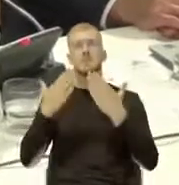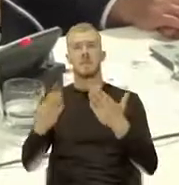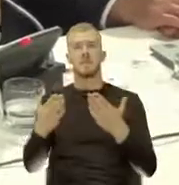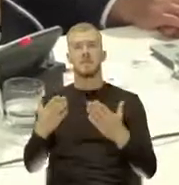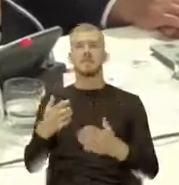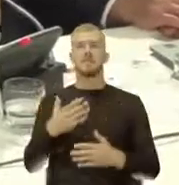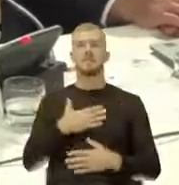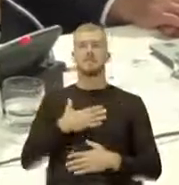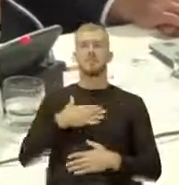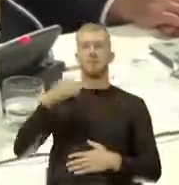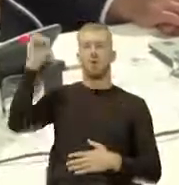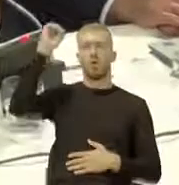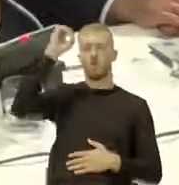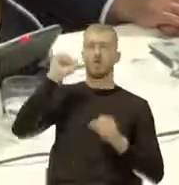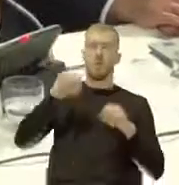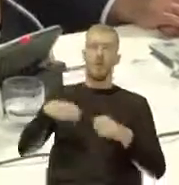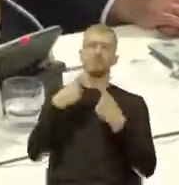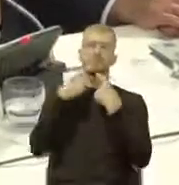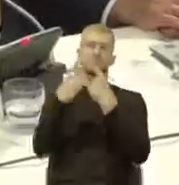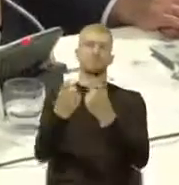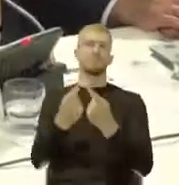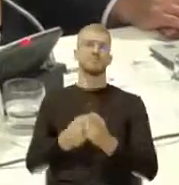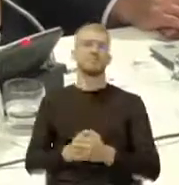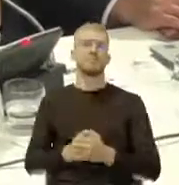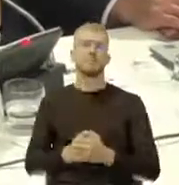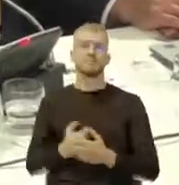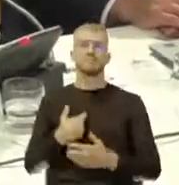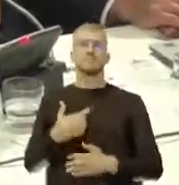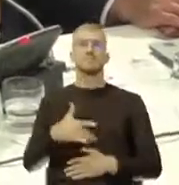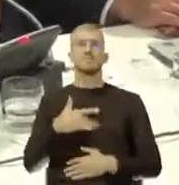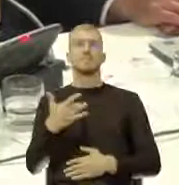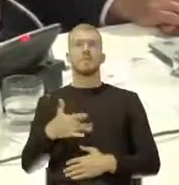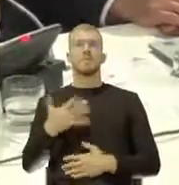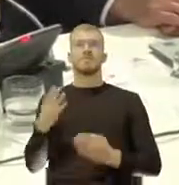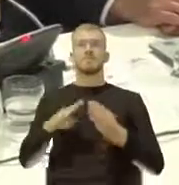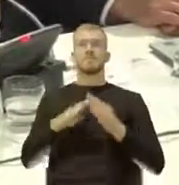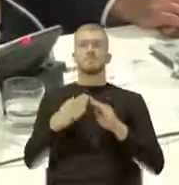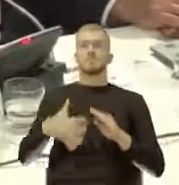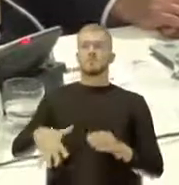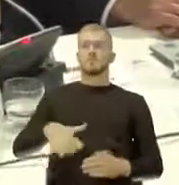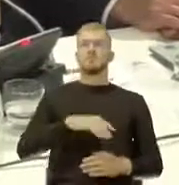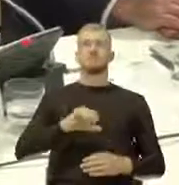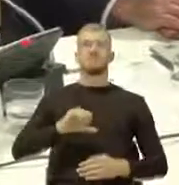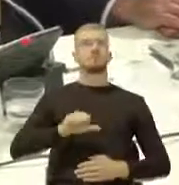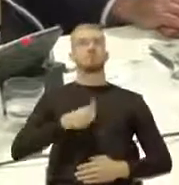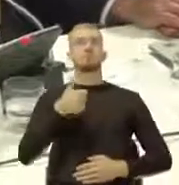the municipality of Râmnicu Vâlcea, to be part of Urban Forum.